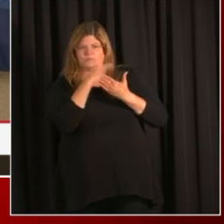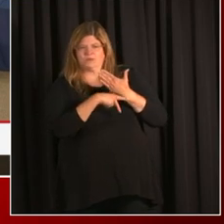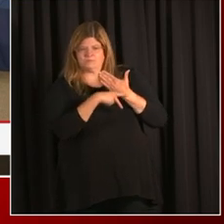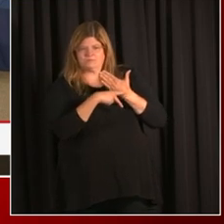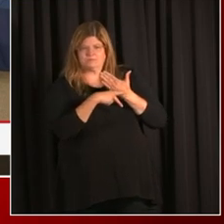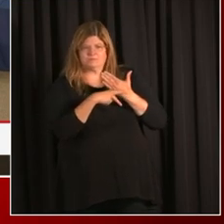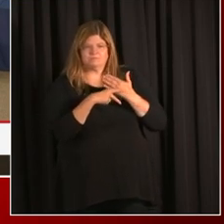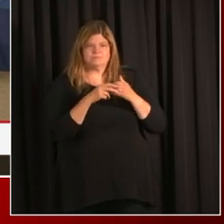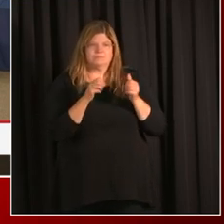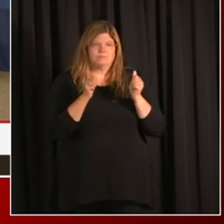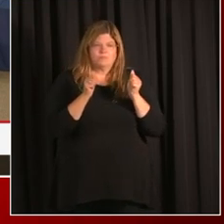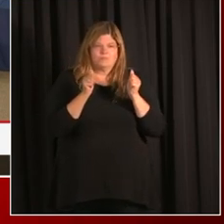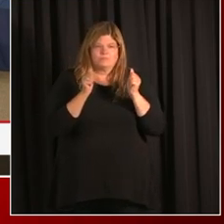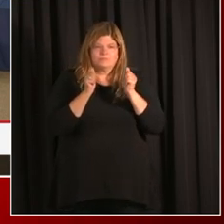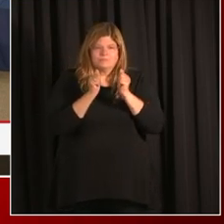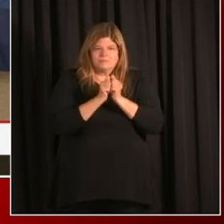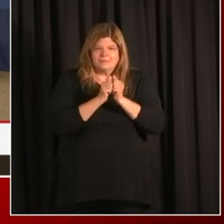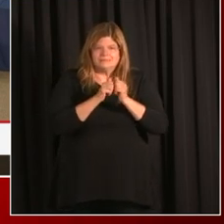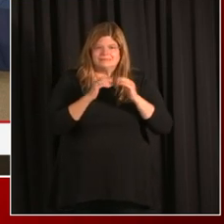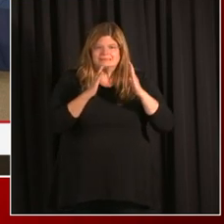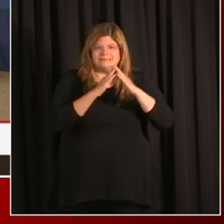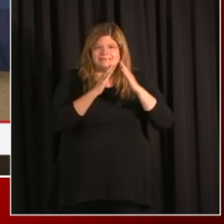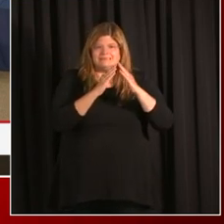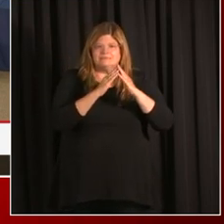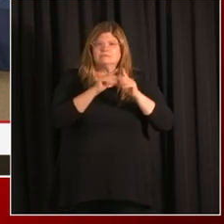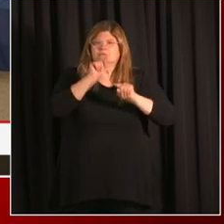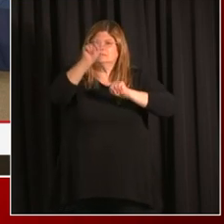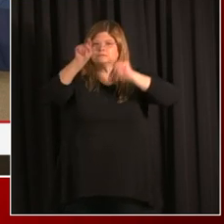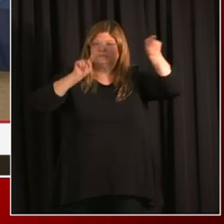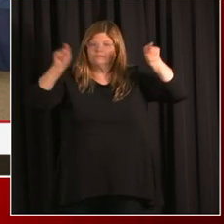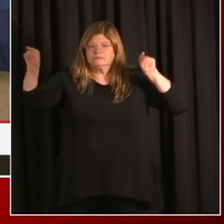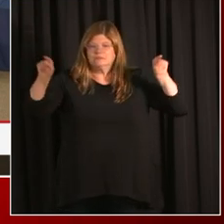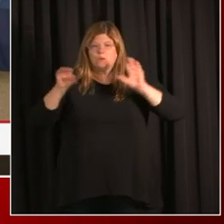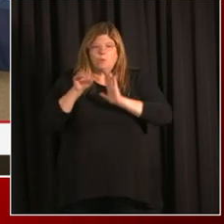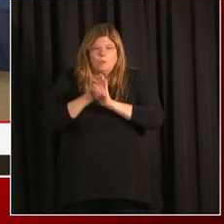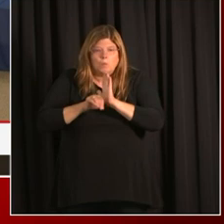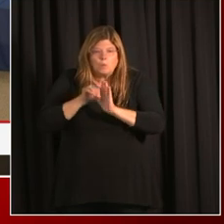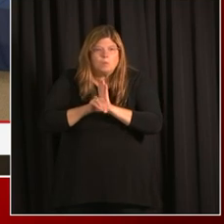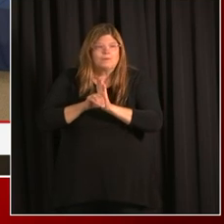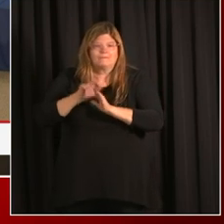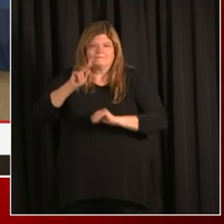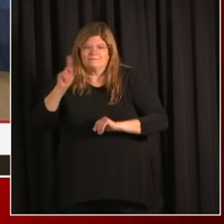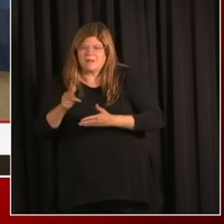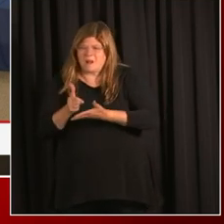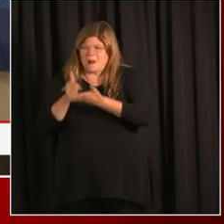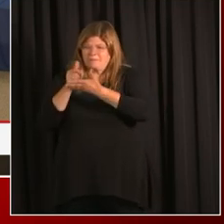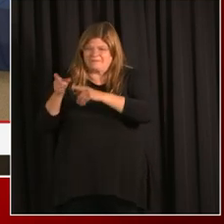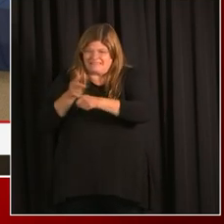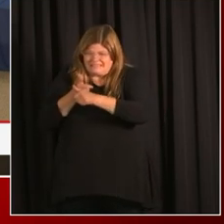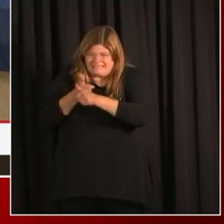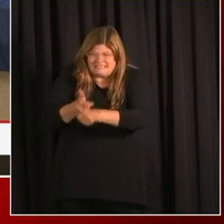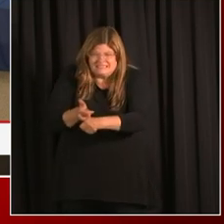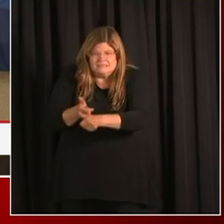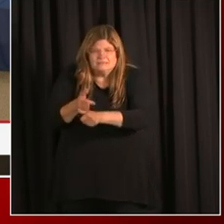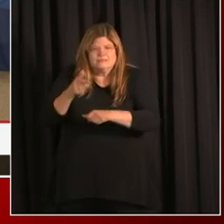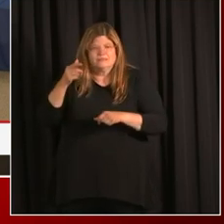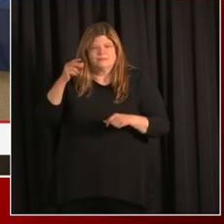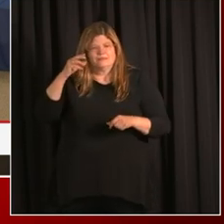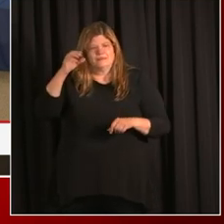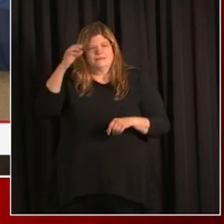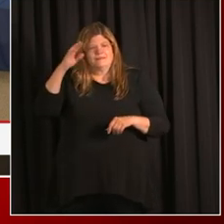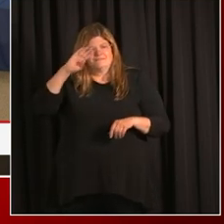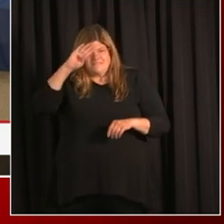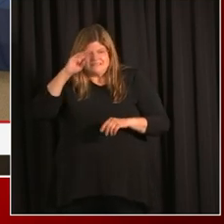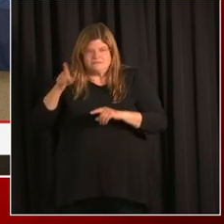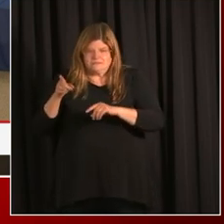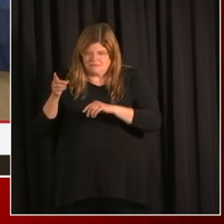city of Philadelphia and city of New Orleans to help them track down people with fever and thus diagnose